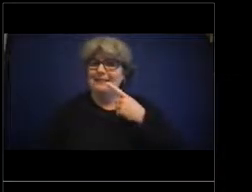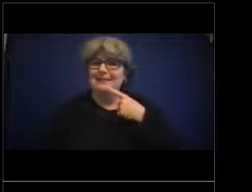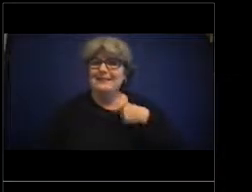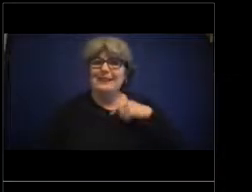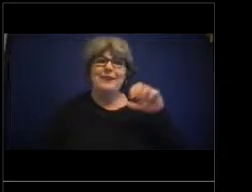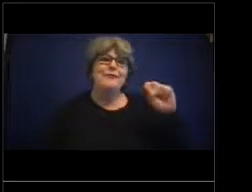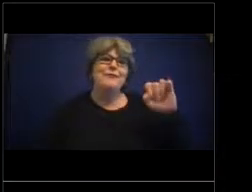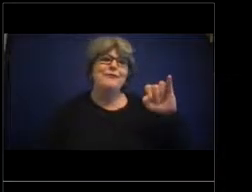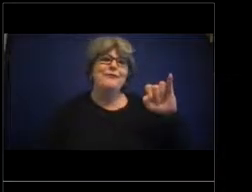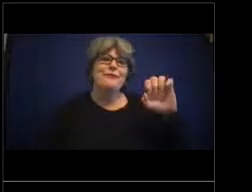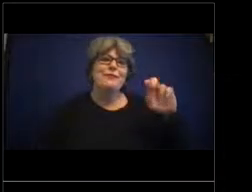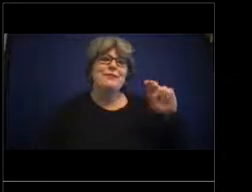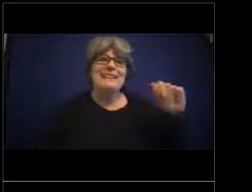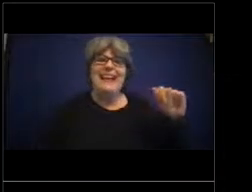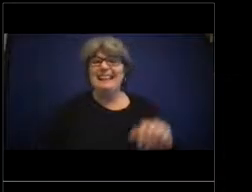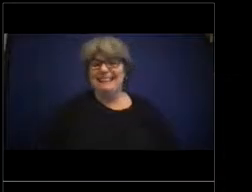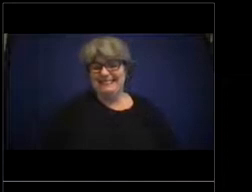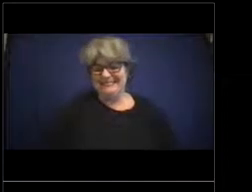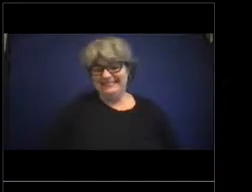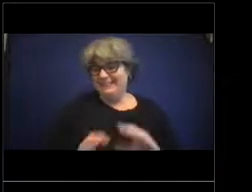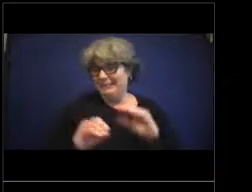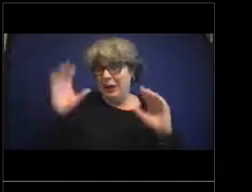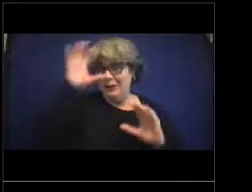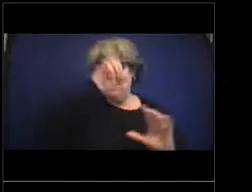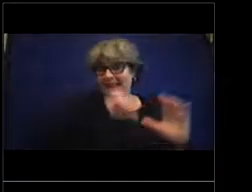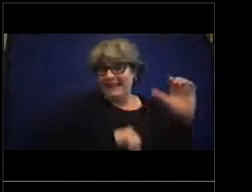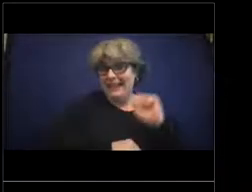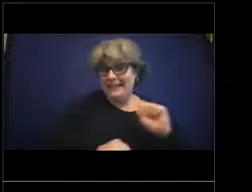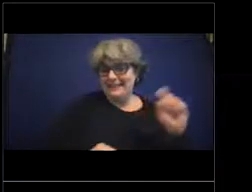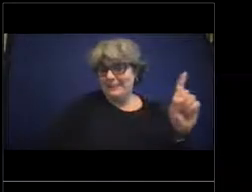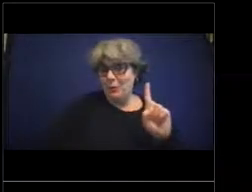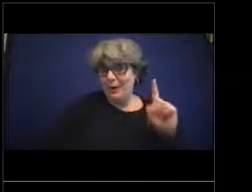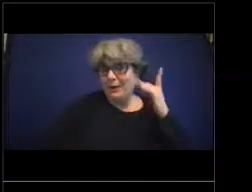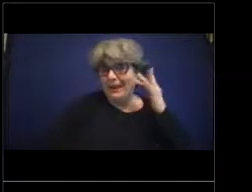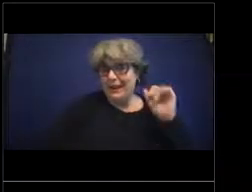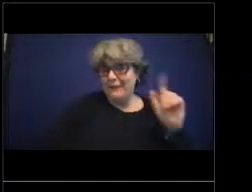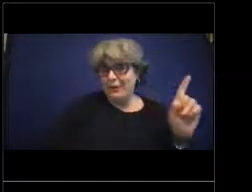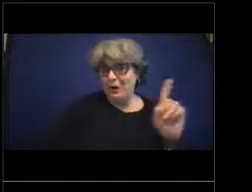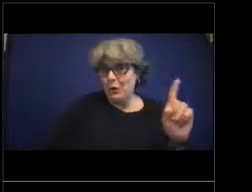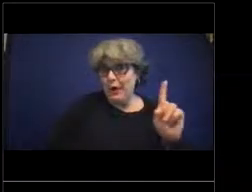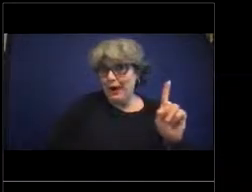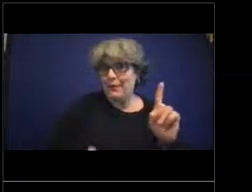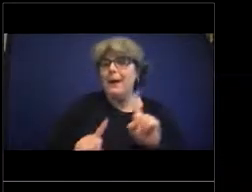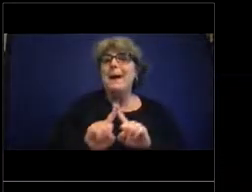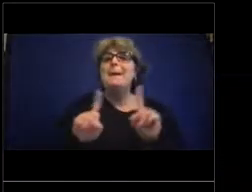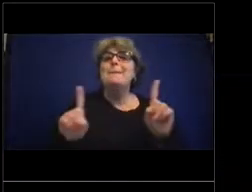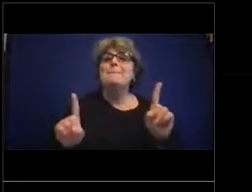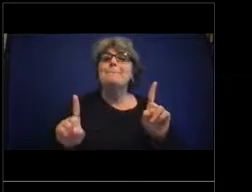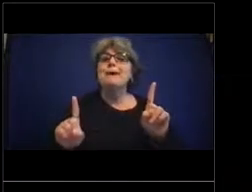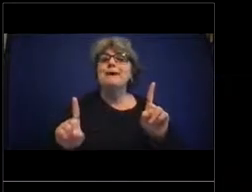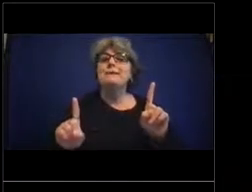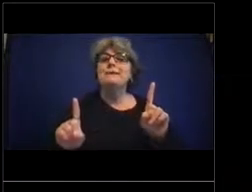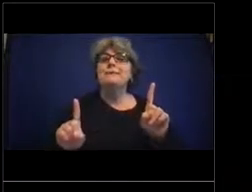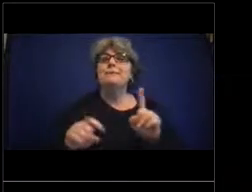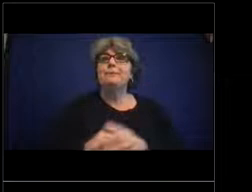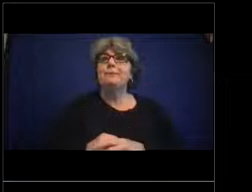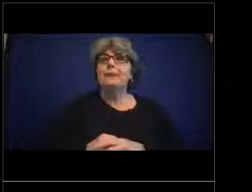Well, we don't have any guesses on what part of California this might be yet, but we do have some answers coming